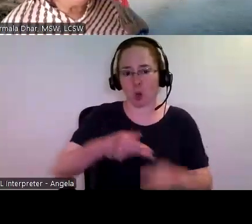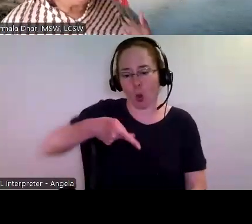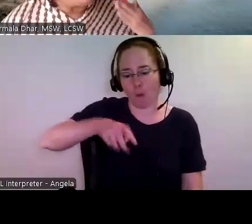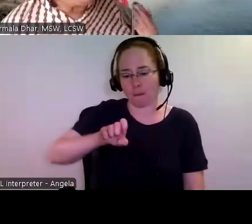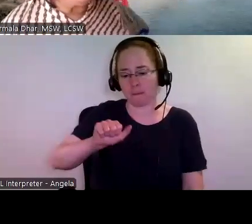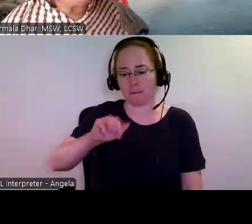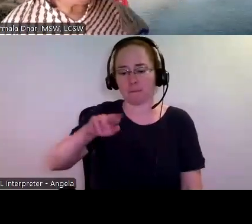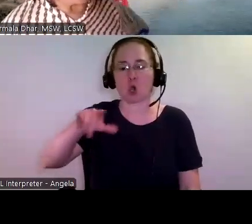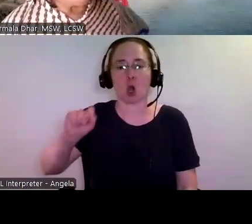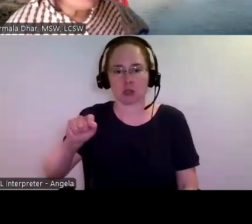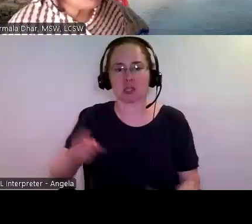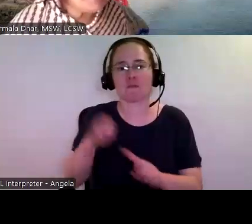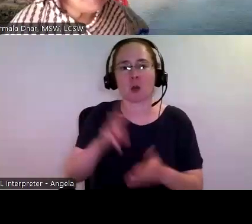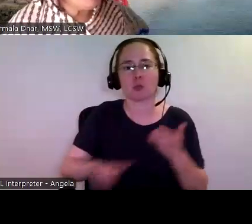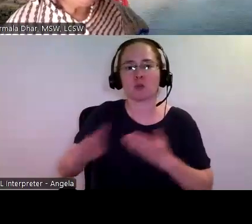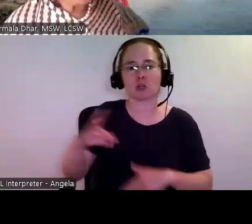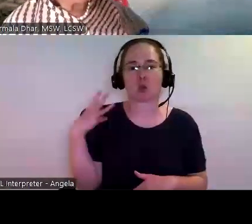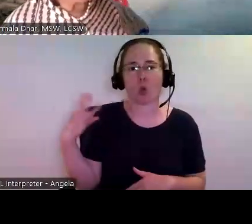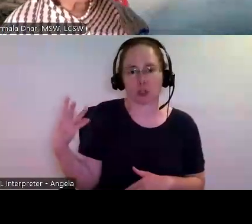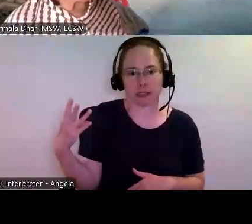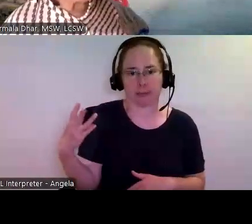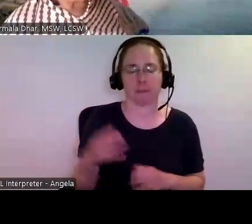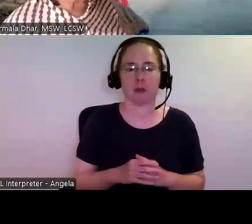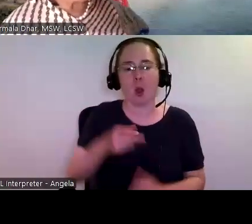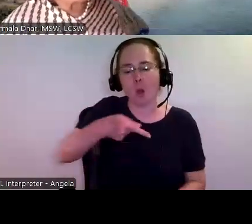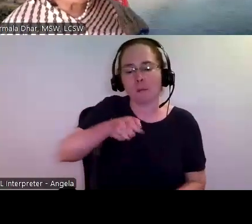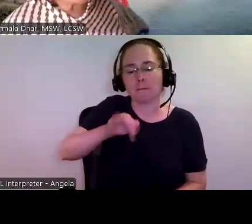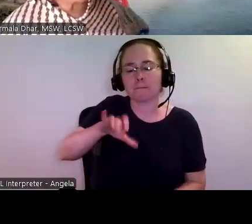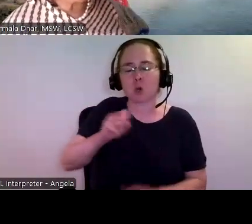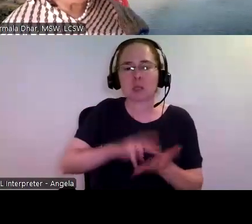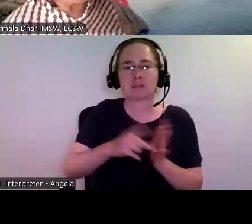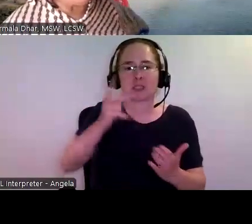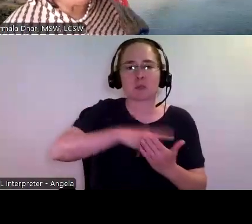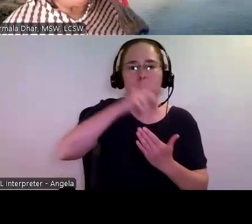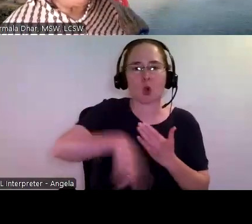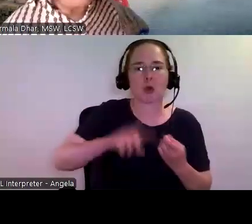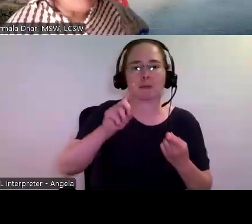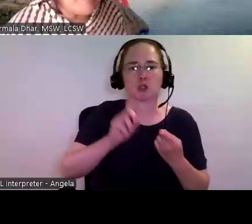PEARLS from the University of Washington. PEARL stands for Program to